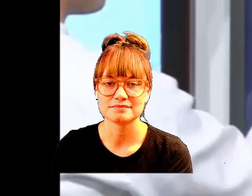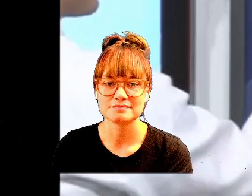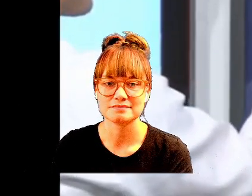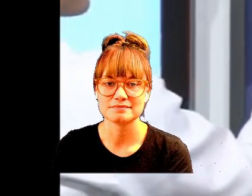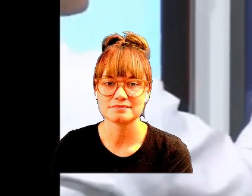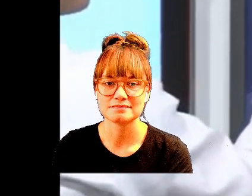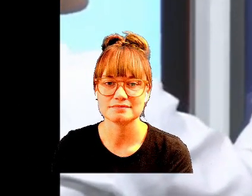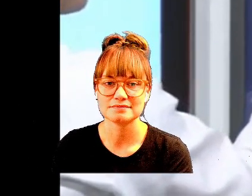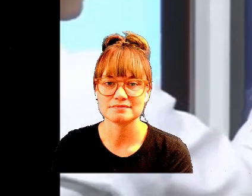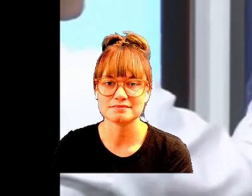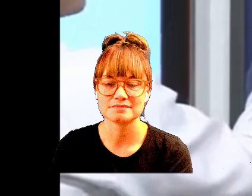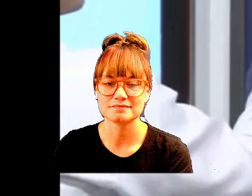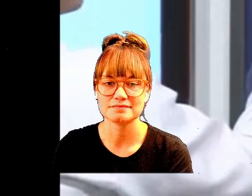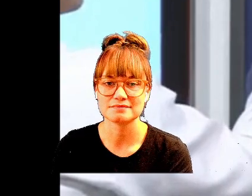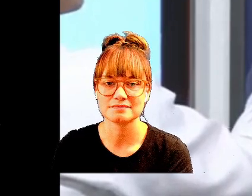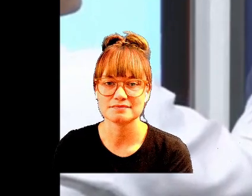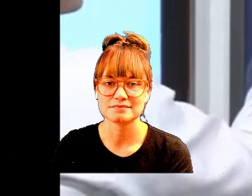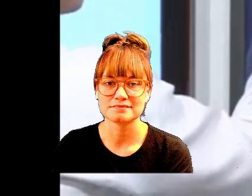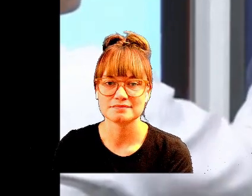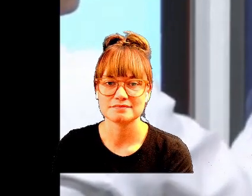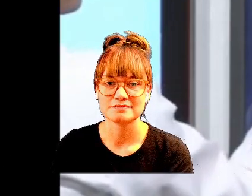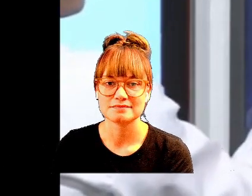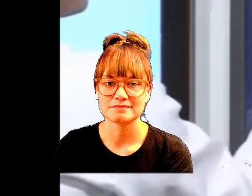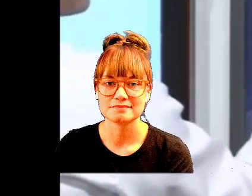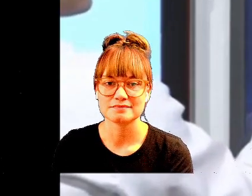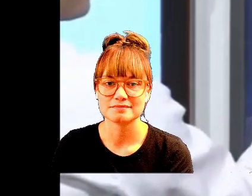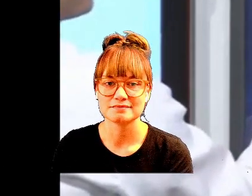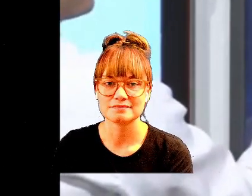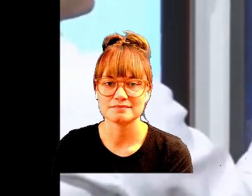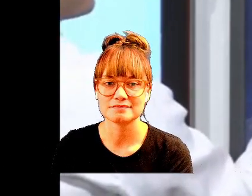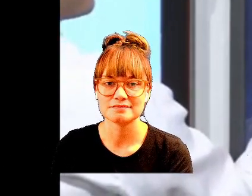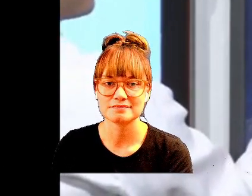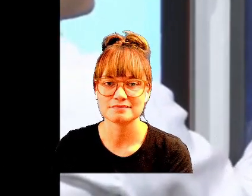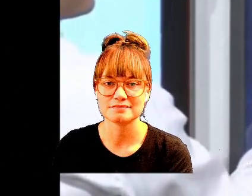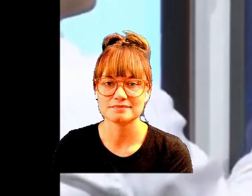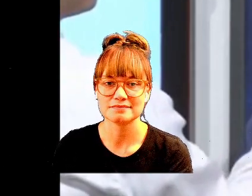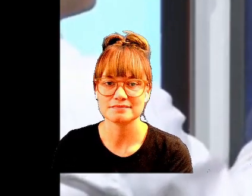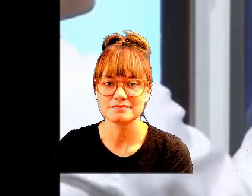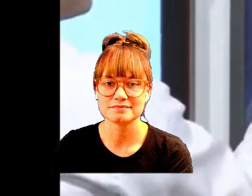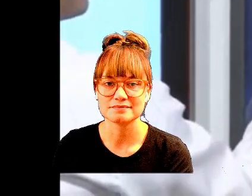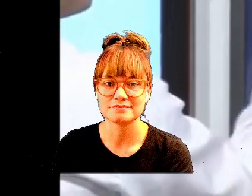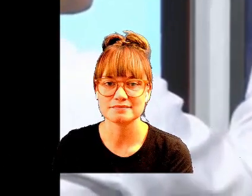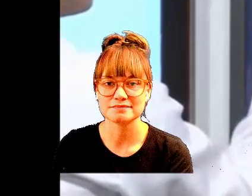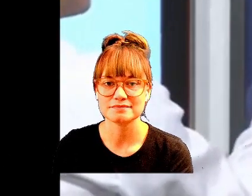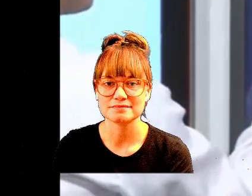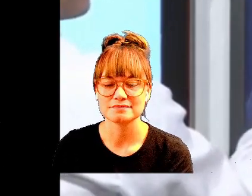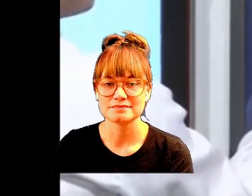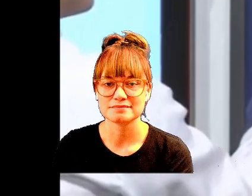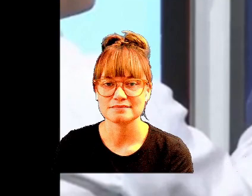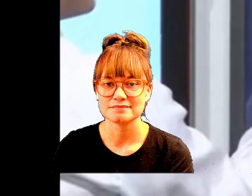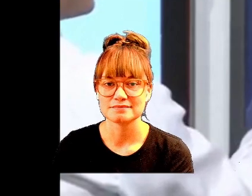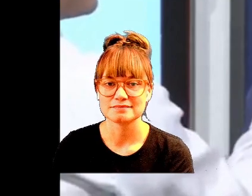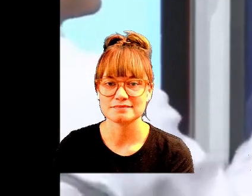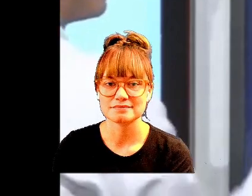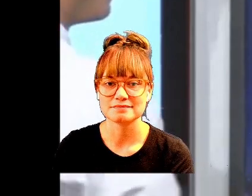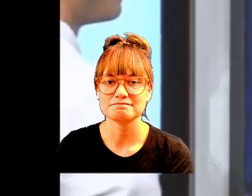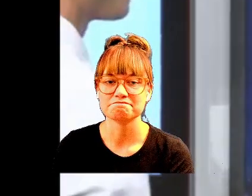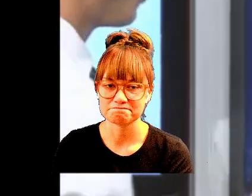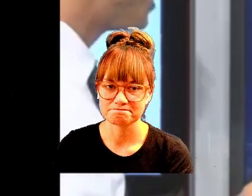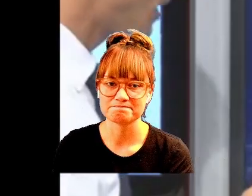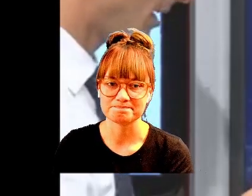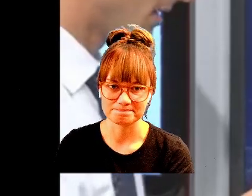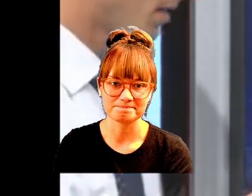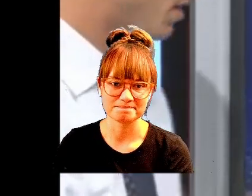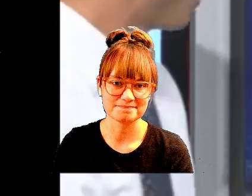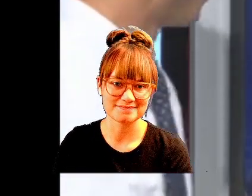2 times 3 is 6, plus 1 is 7, and 3 times 5 is 15.